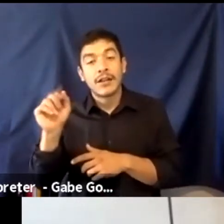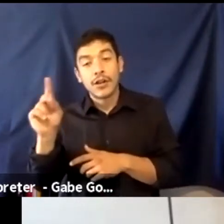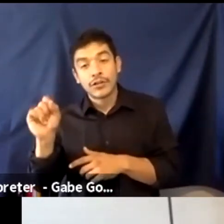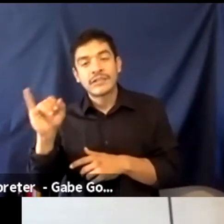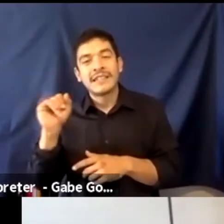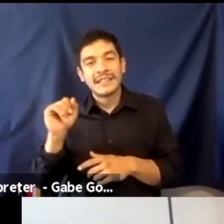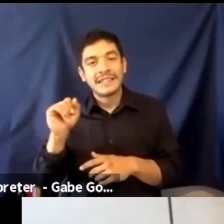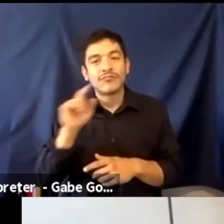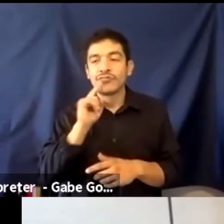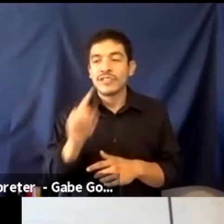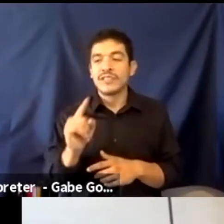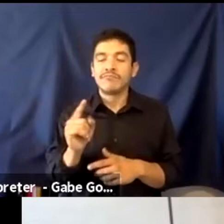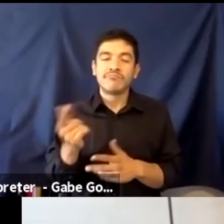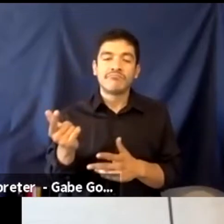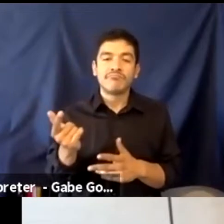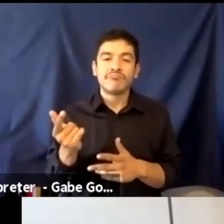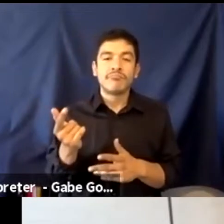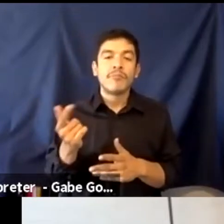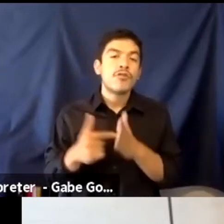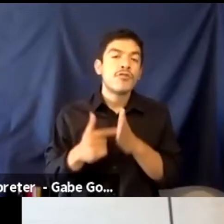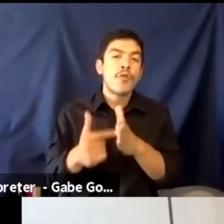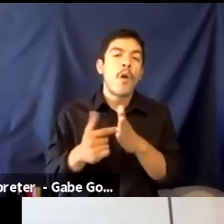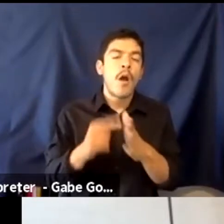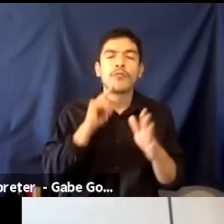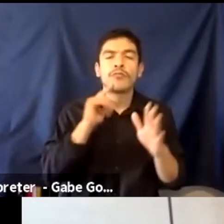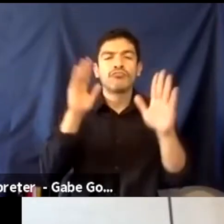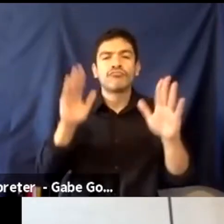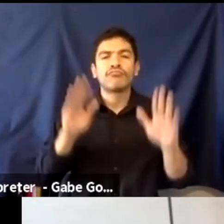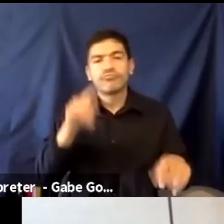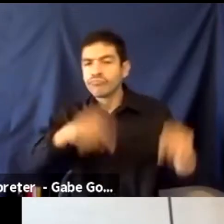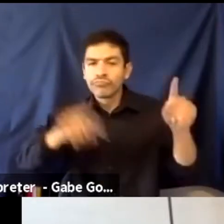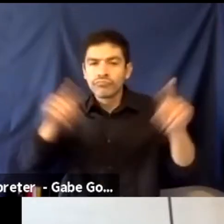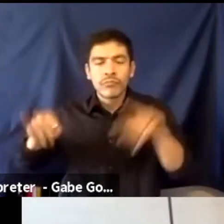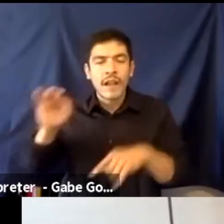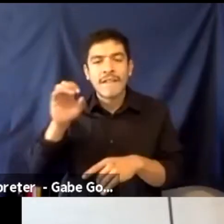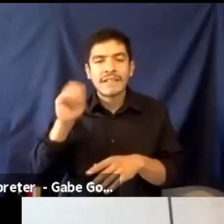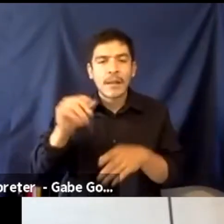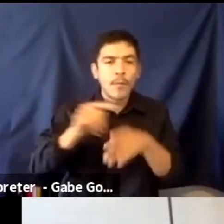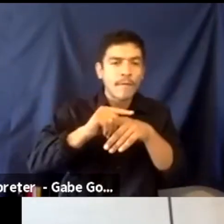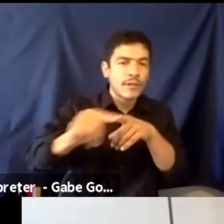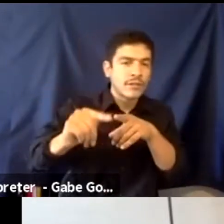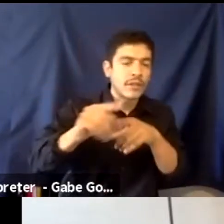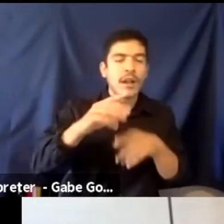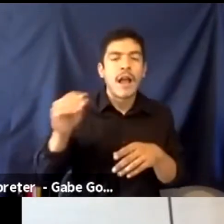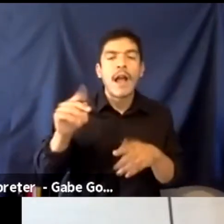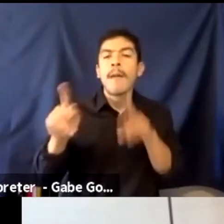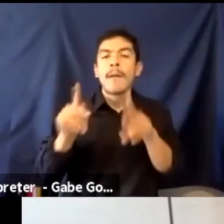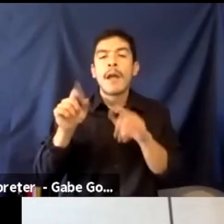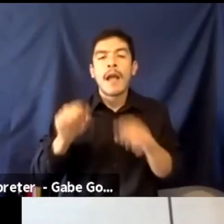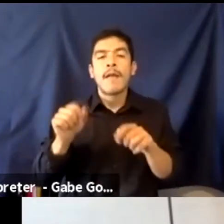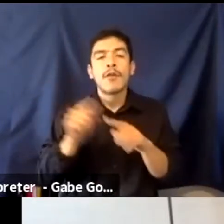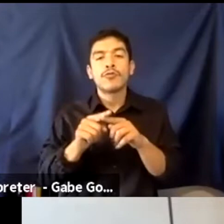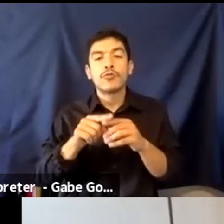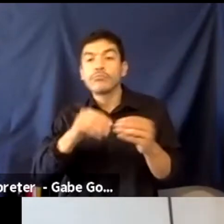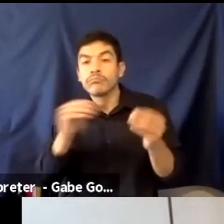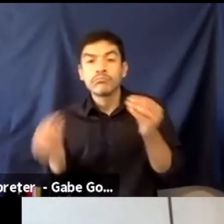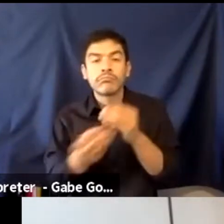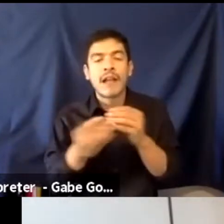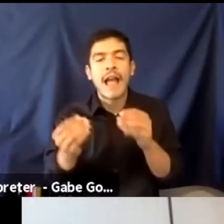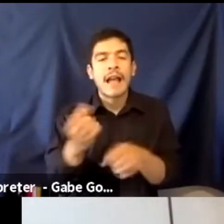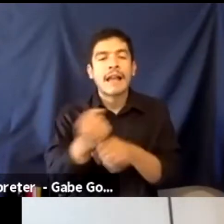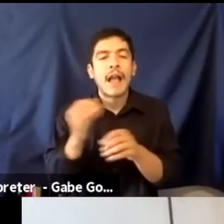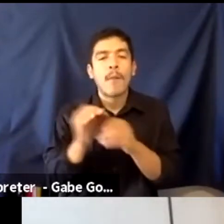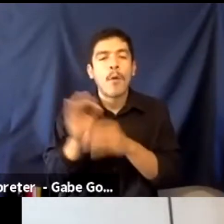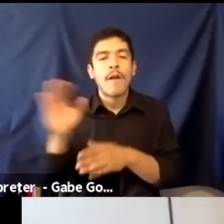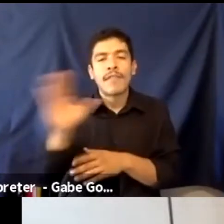being showing an incredible diversity of STEM professionals, and people being able to supplement and get more of that content where they